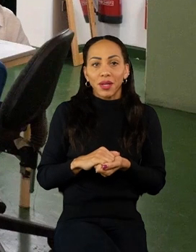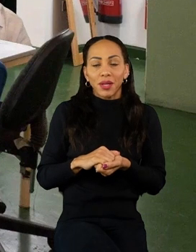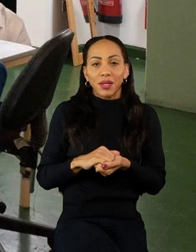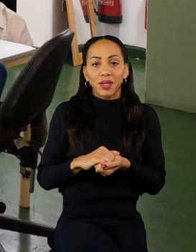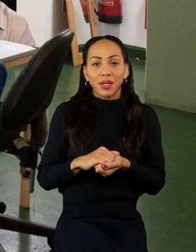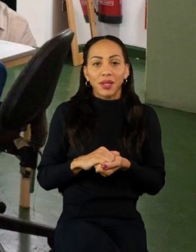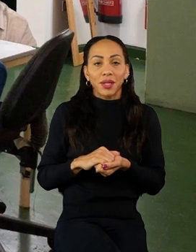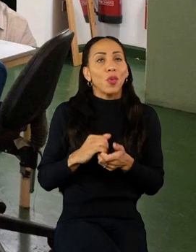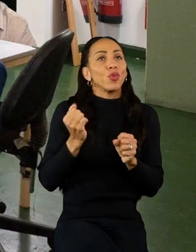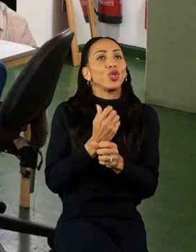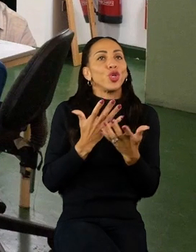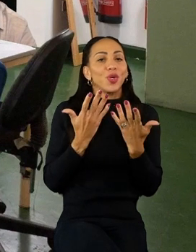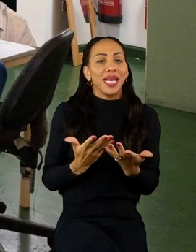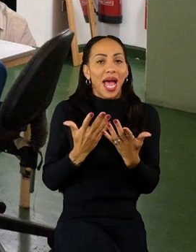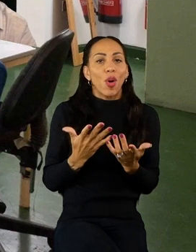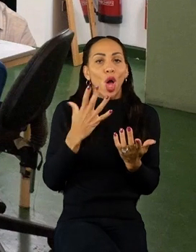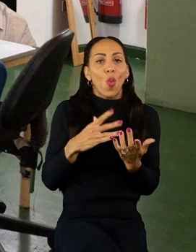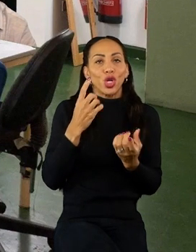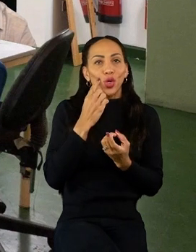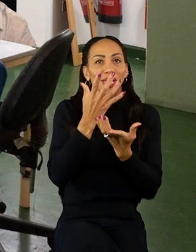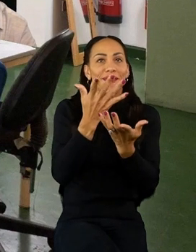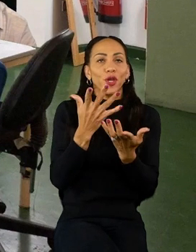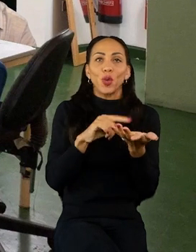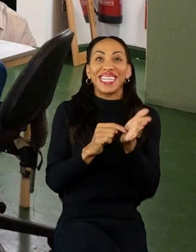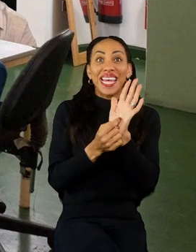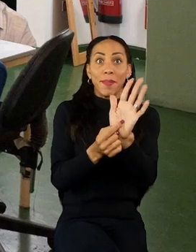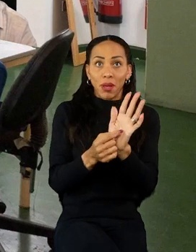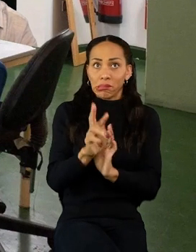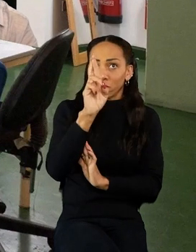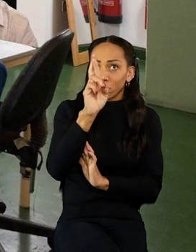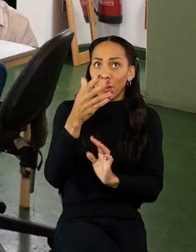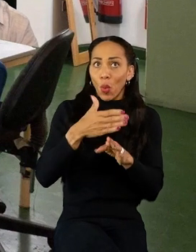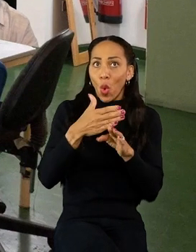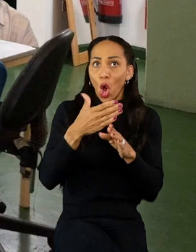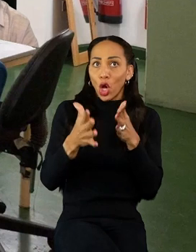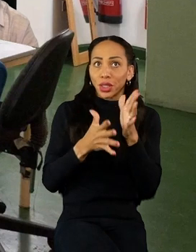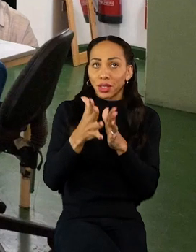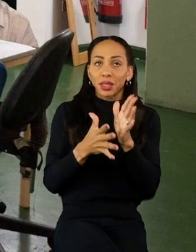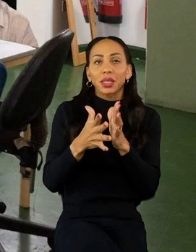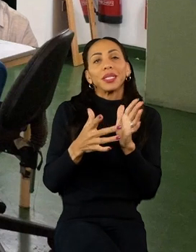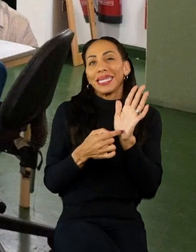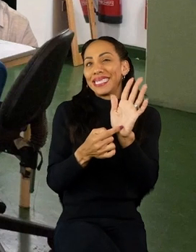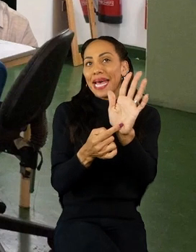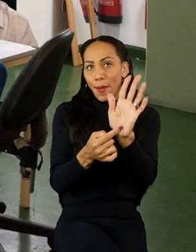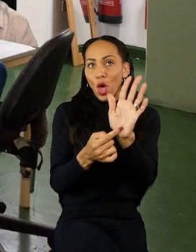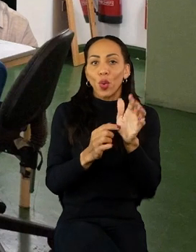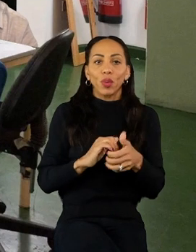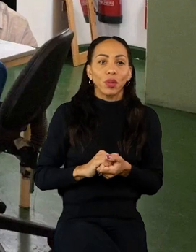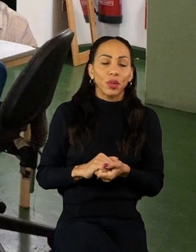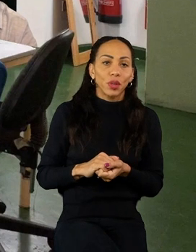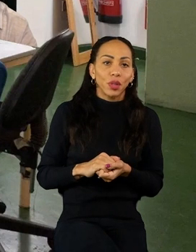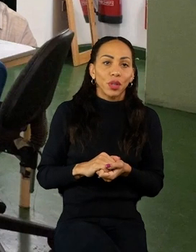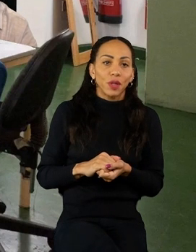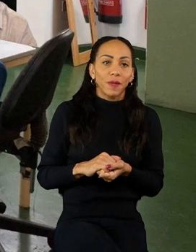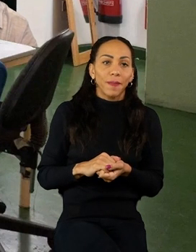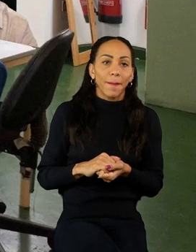Thanks, that's very helpful. So what I'll do now, I quickly want to just do a little demo, if this works. I'm going to do a